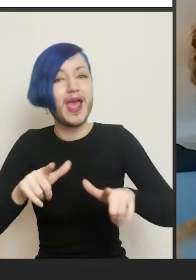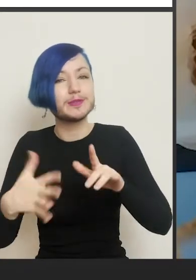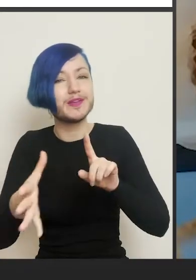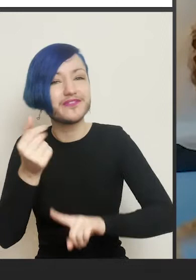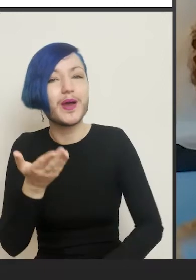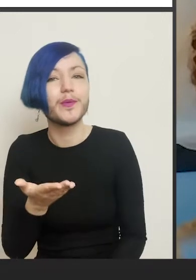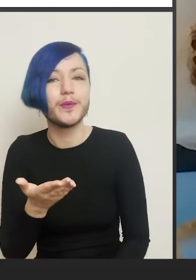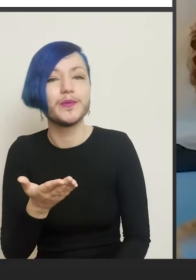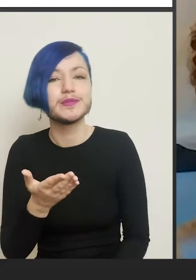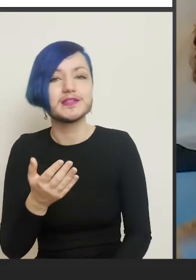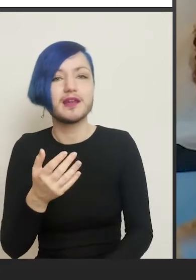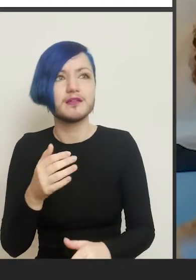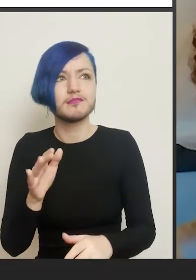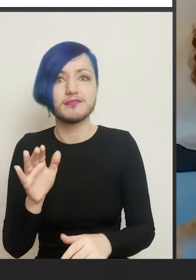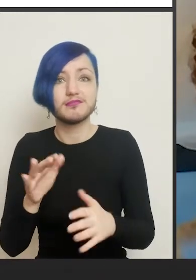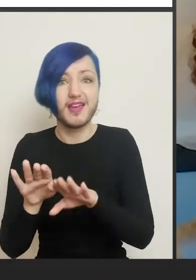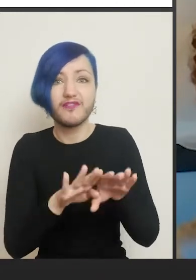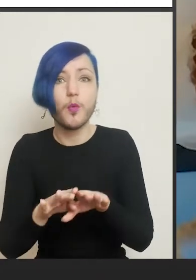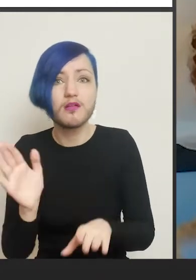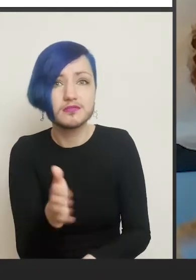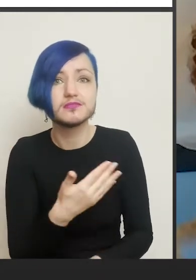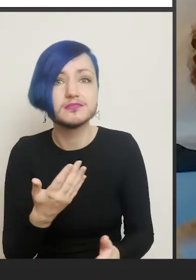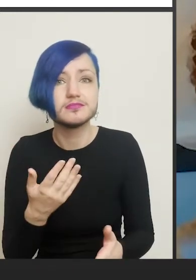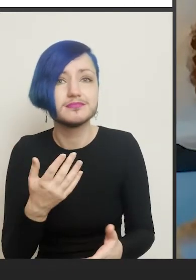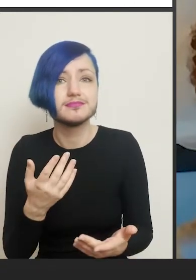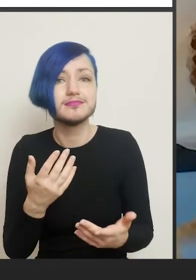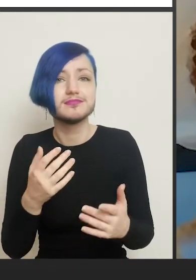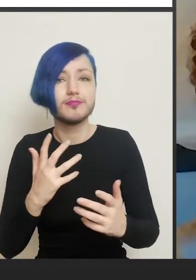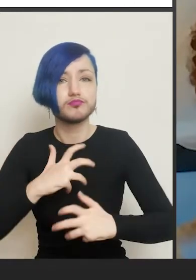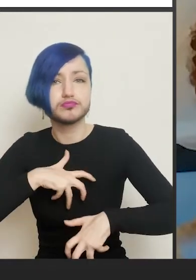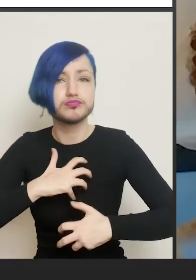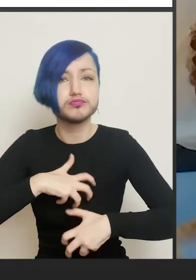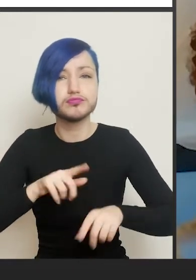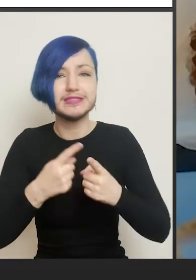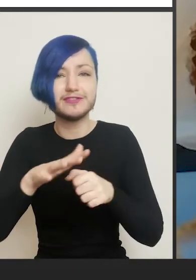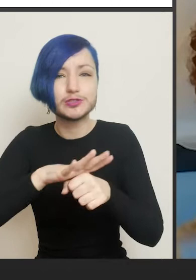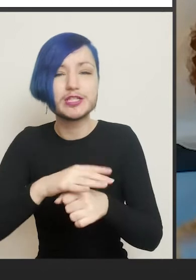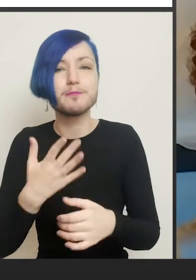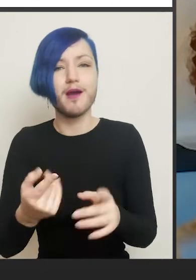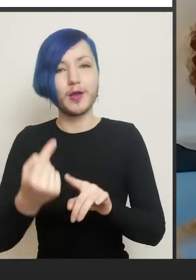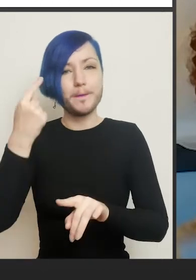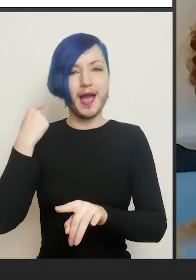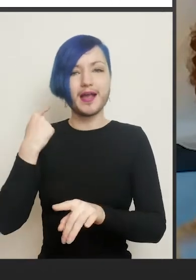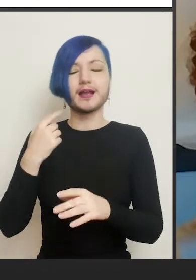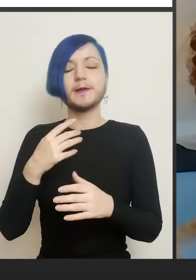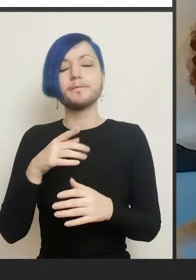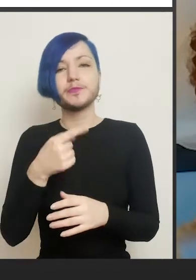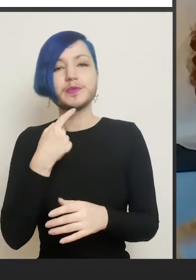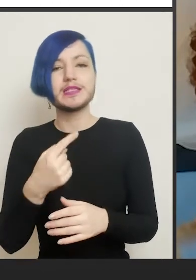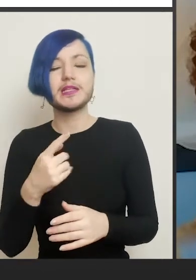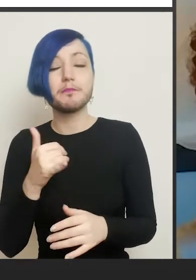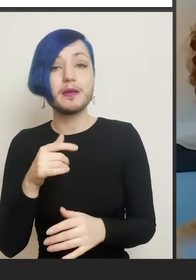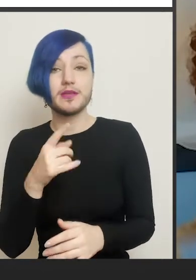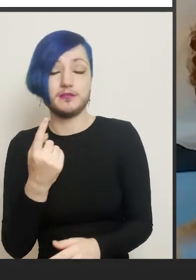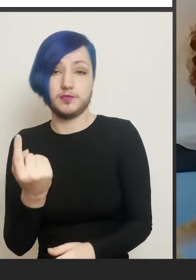that language and realized that I do, and everyone's doing it. But going back to what you said about perhaps I might be able to think